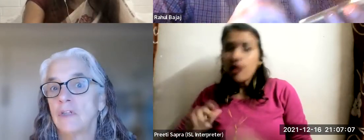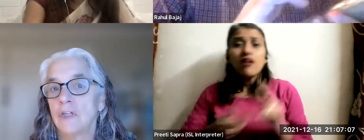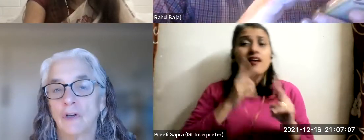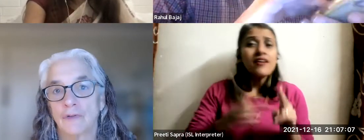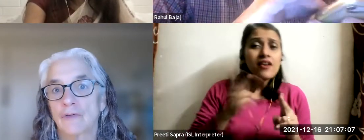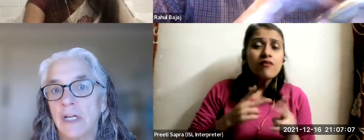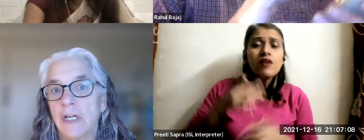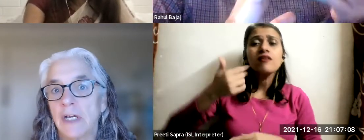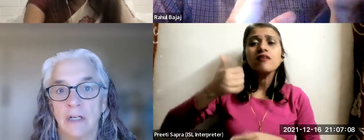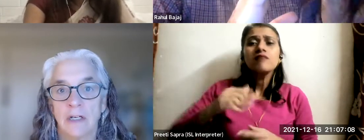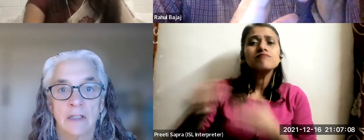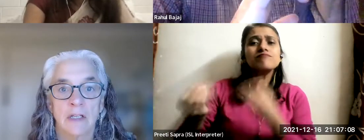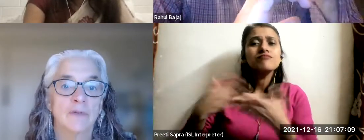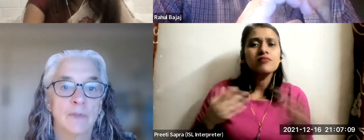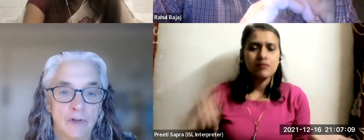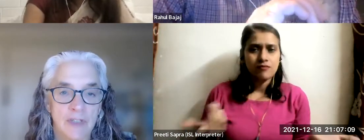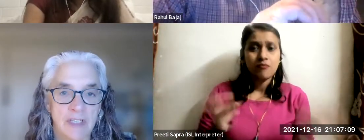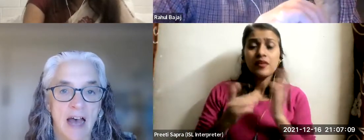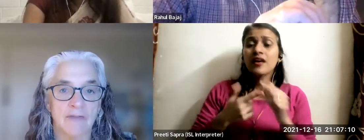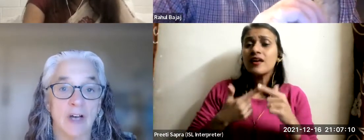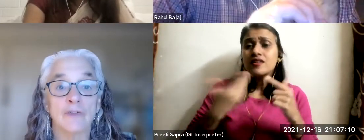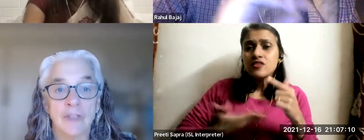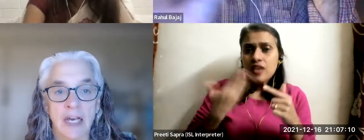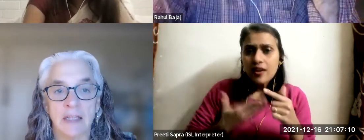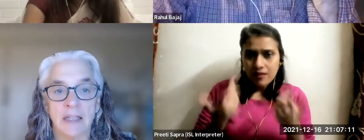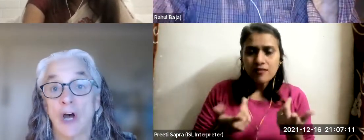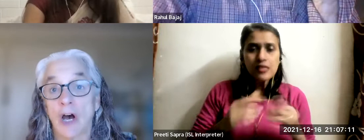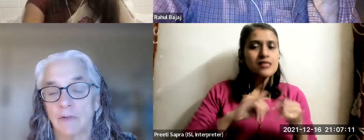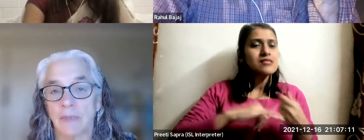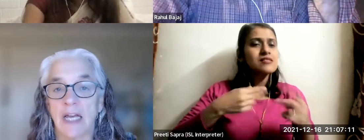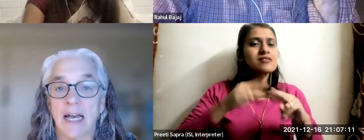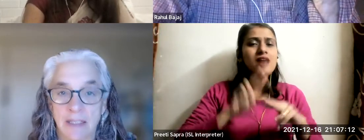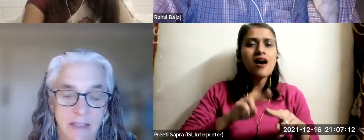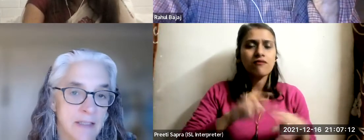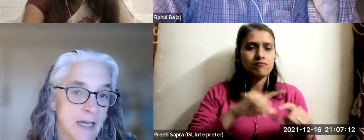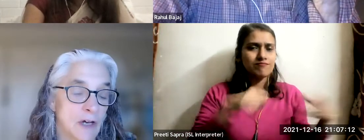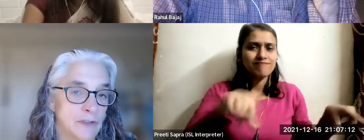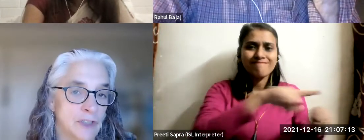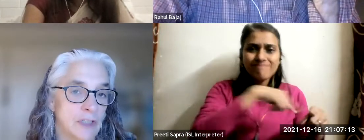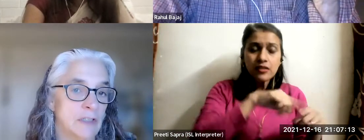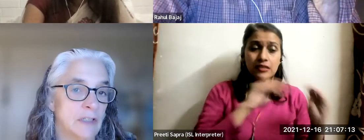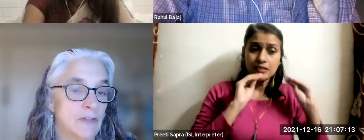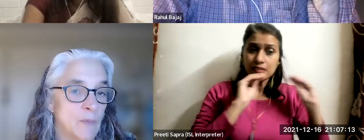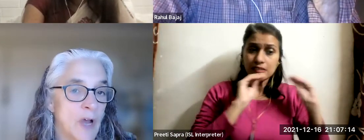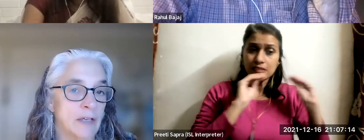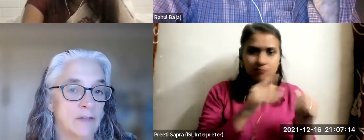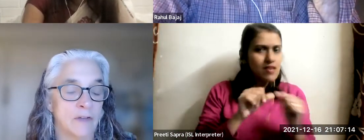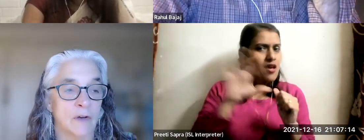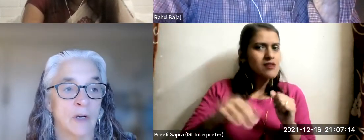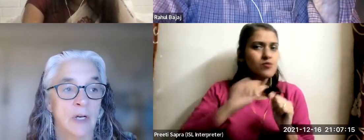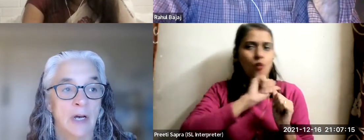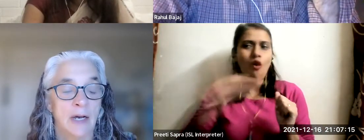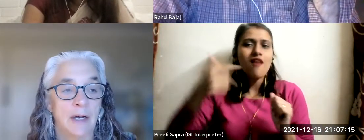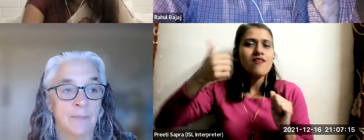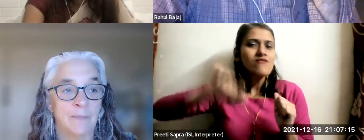is, training the customer service staff to understand that not everybody accesses technology the same way.